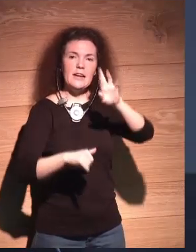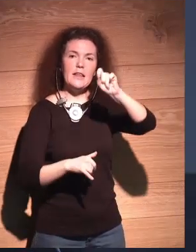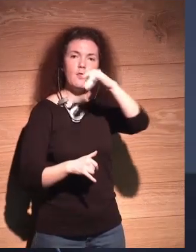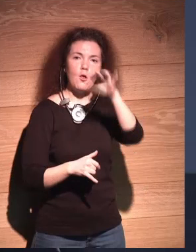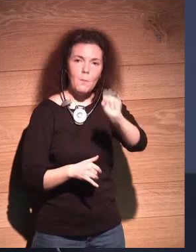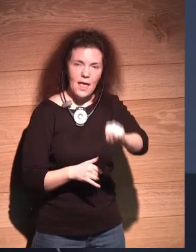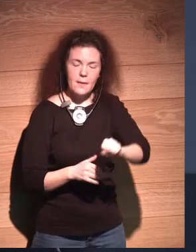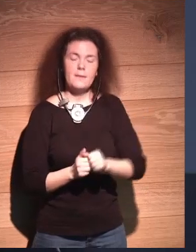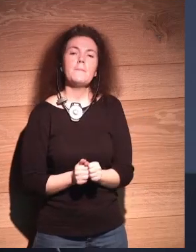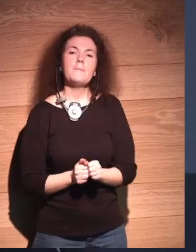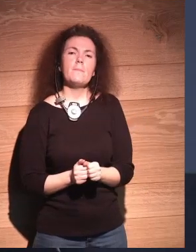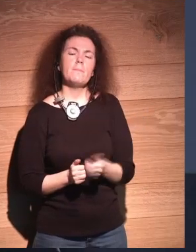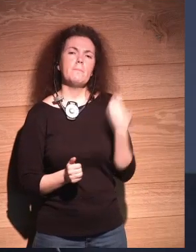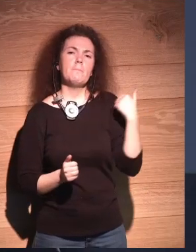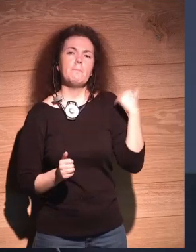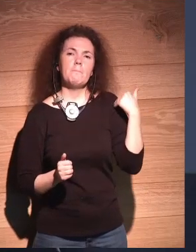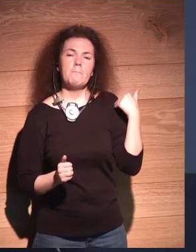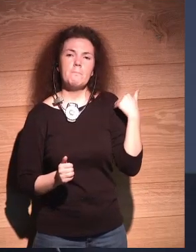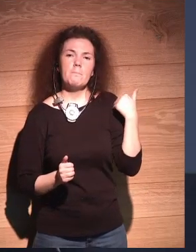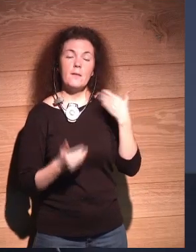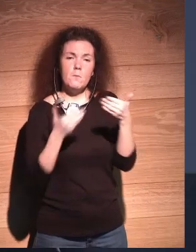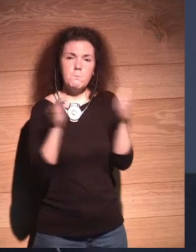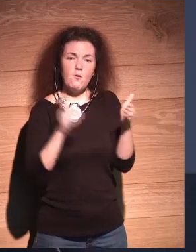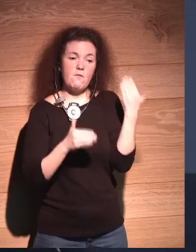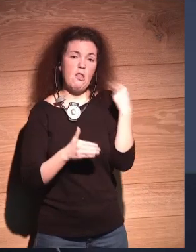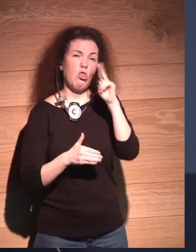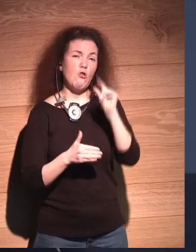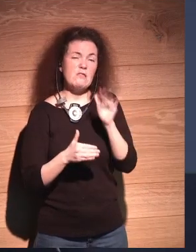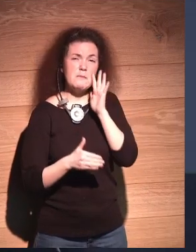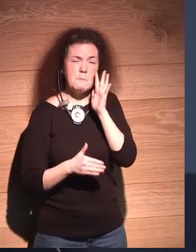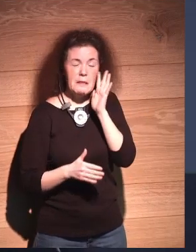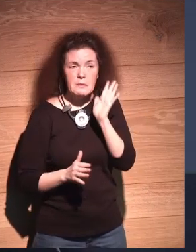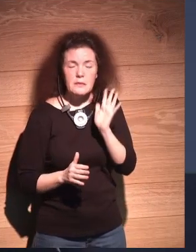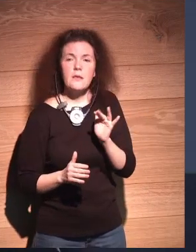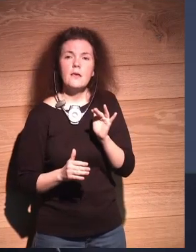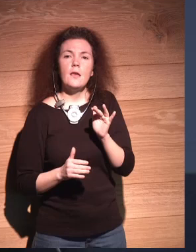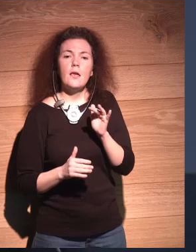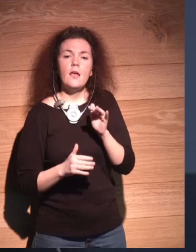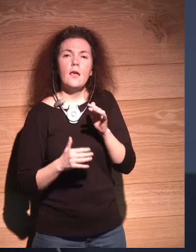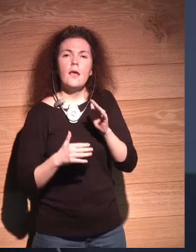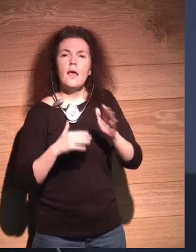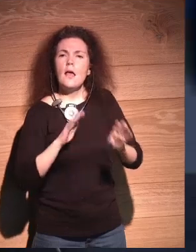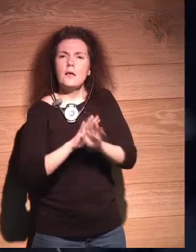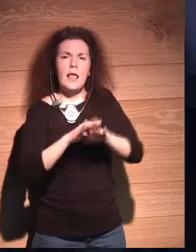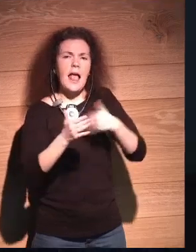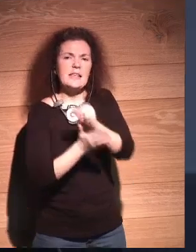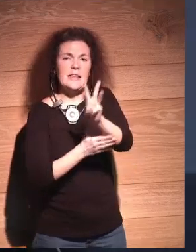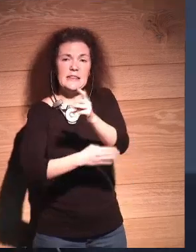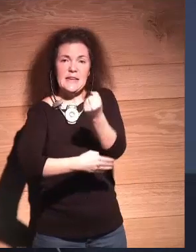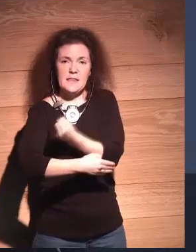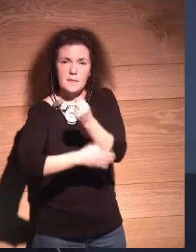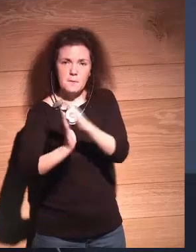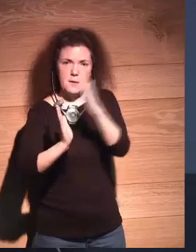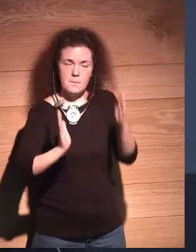collaboration between Fundación Telefónica and Rizoma Festival, which was inaugurated a couple of days ago and will